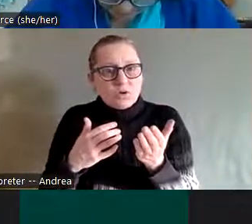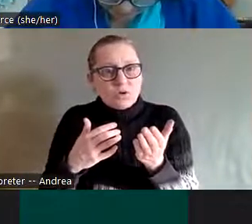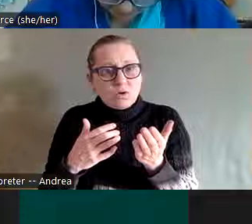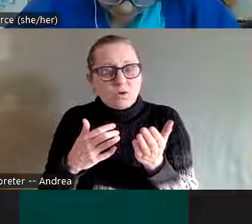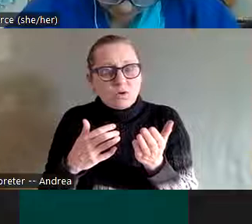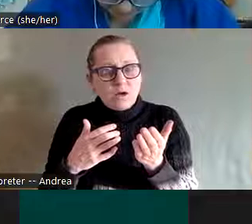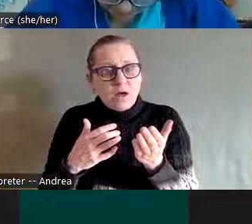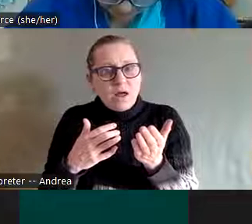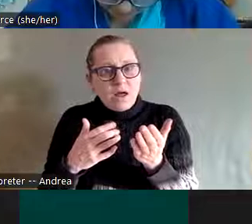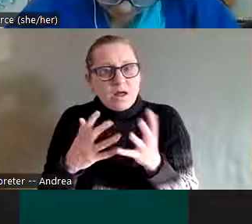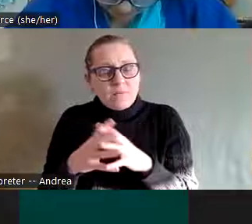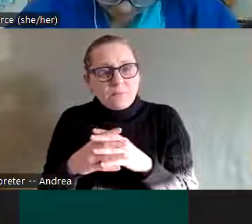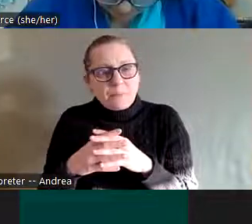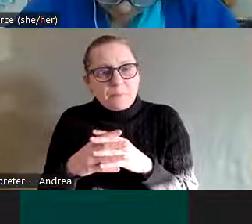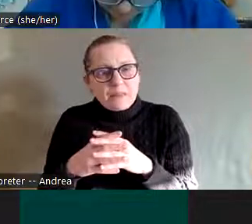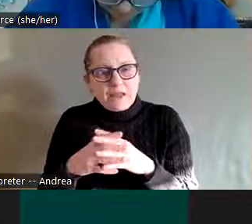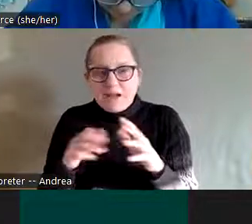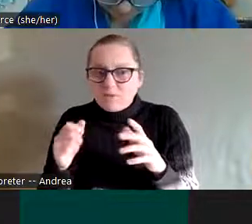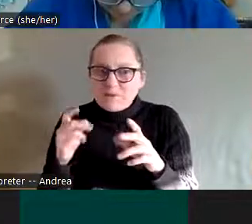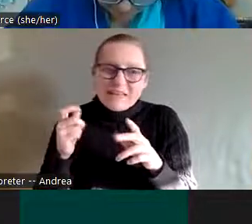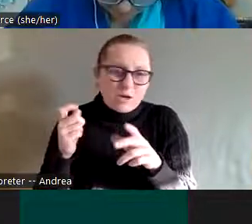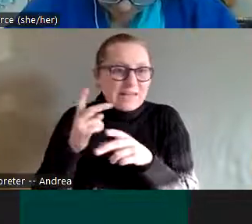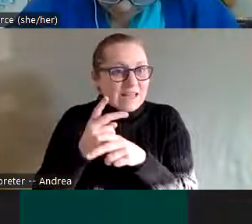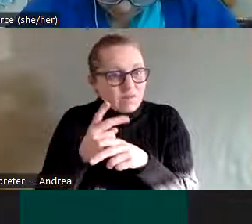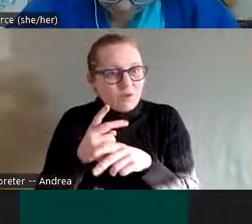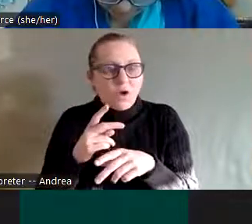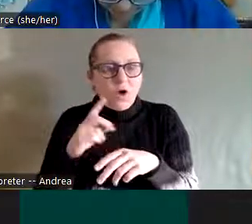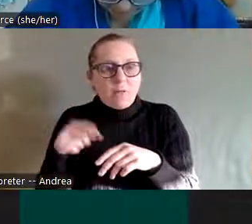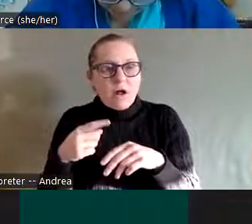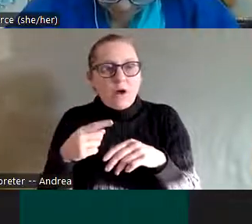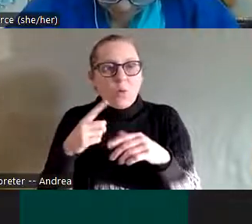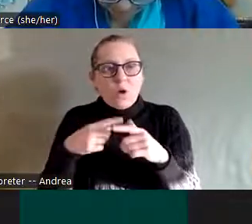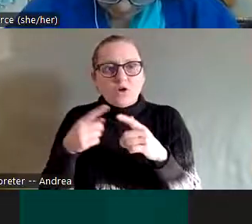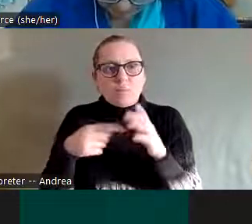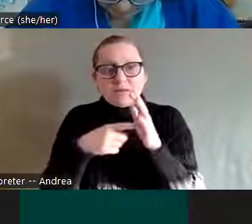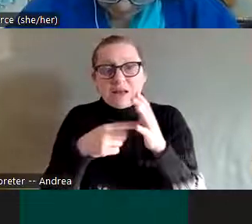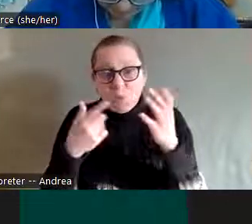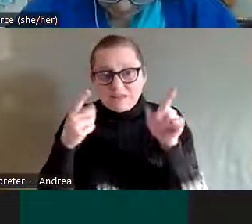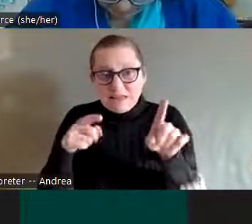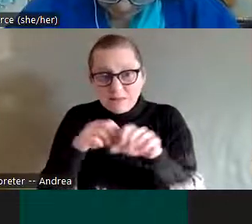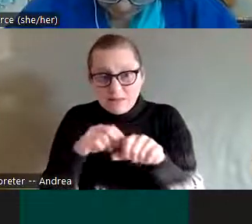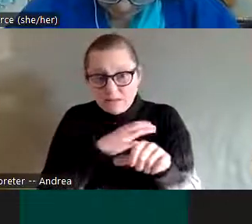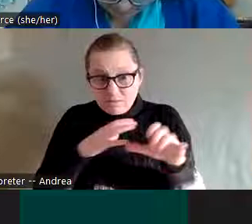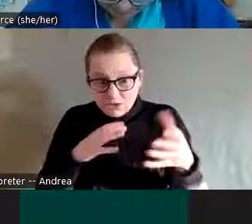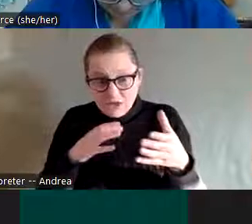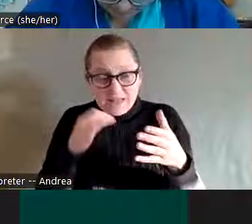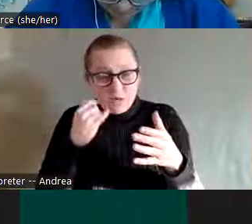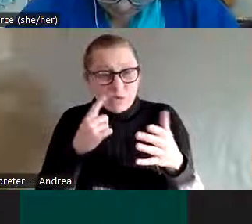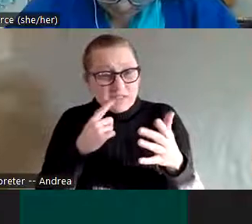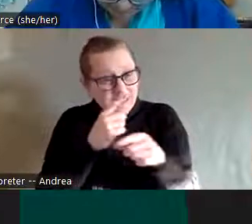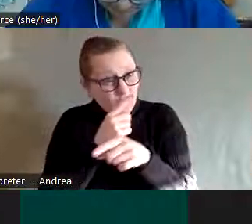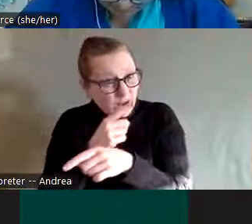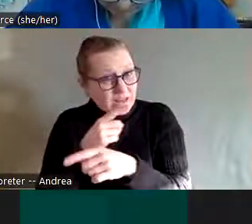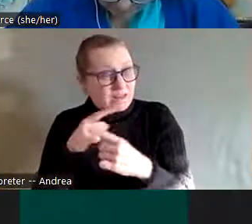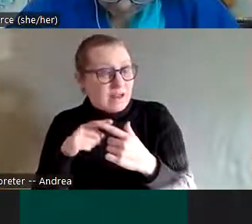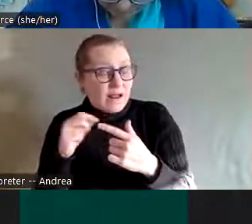you know, just be a little bit careful about when you're presenting what is going on at the commission, and if you're stating it accurately and